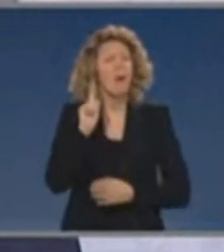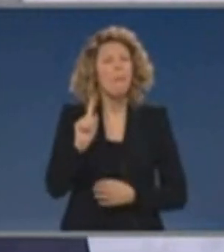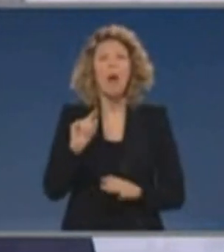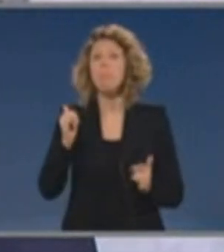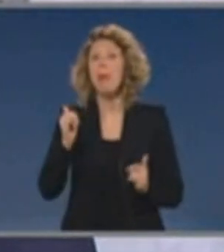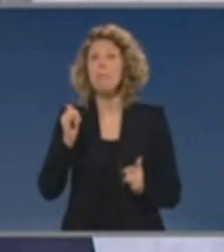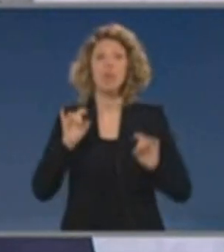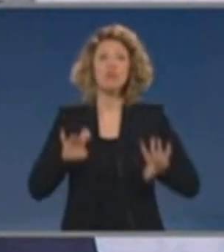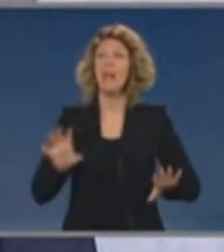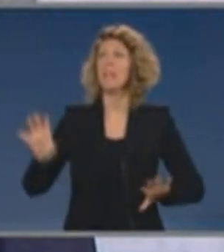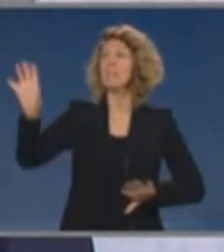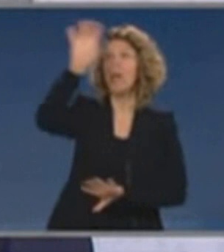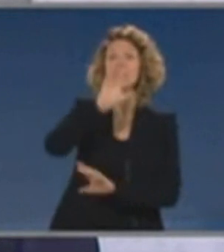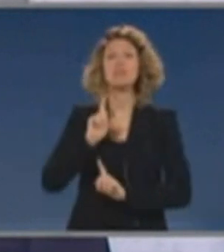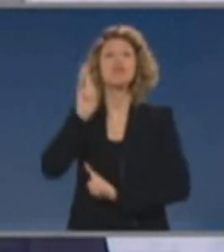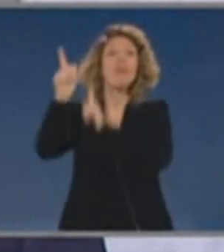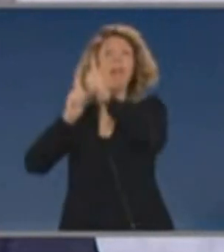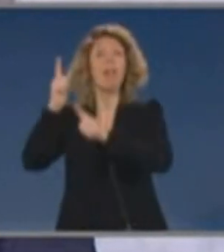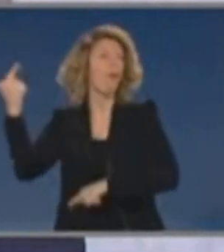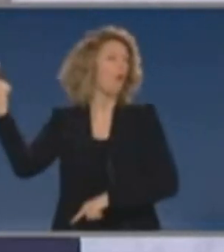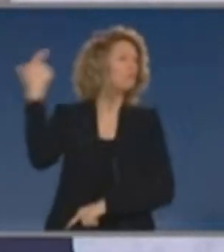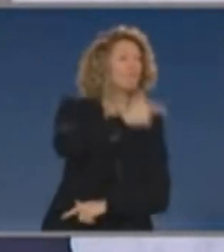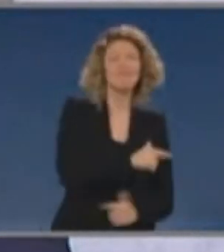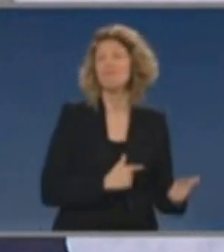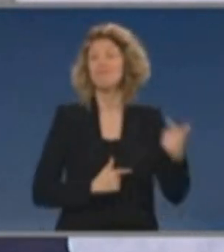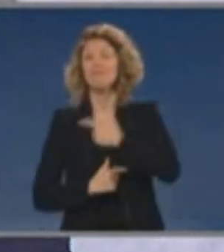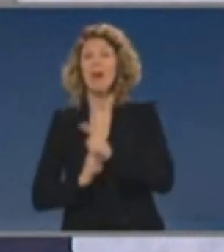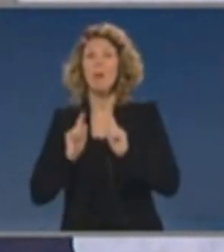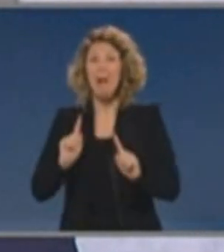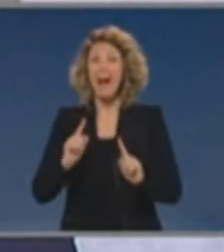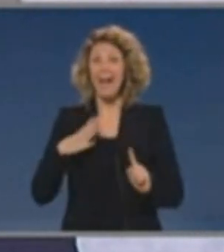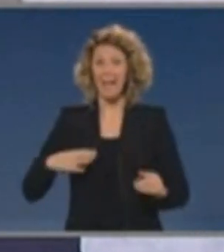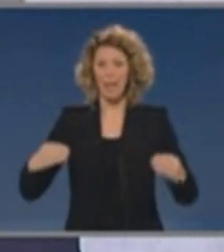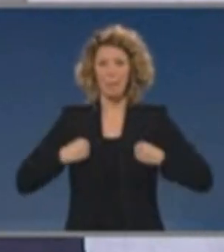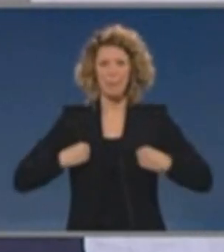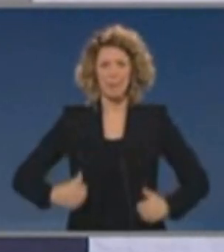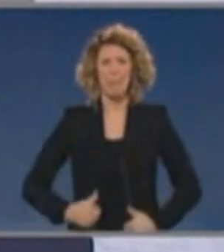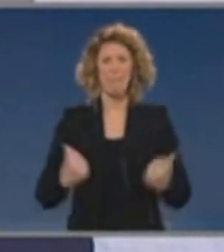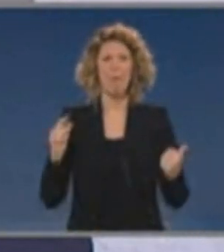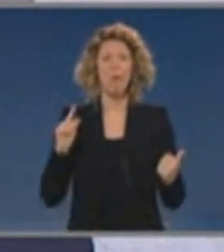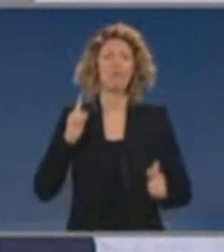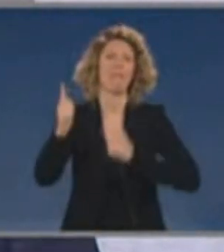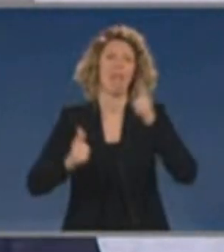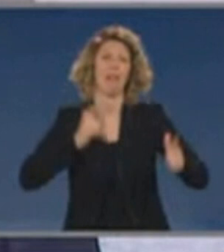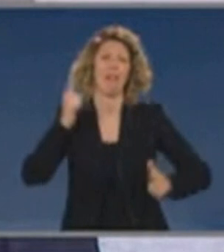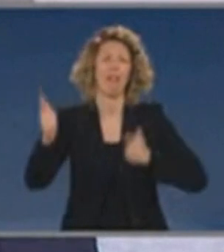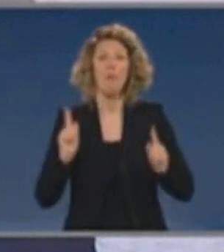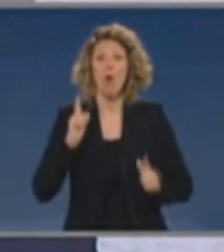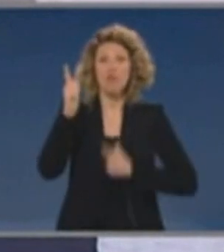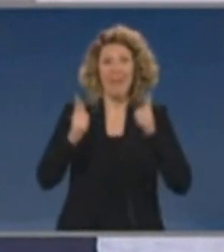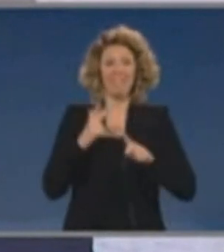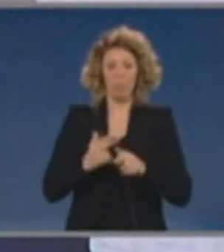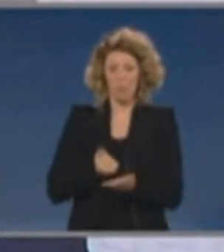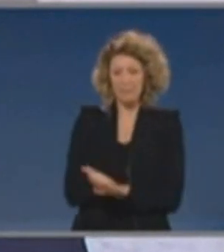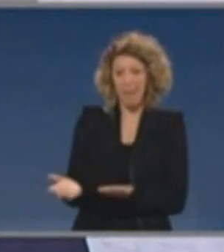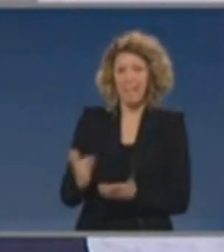it's with any of the other states, is yes, the tourism industry, I think, very much depends on that in getting people back into work. No